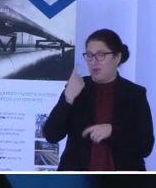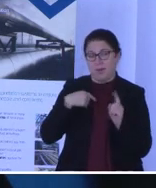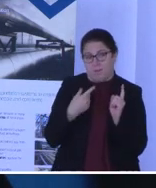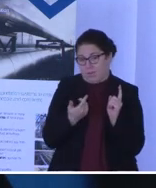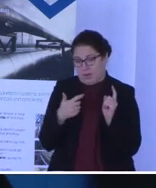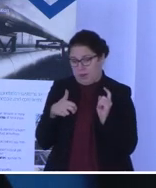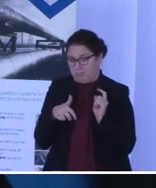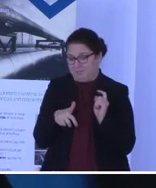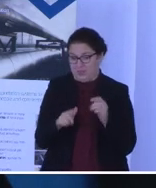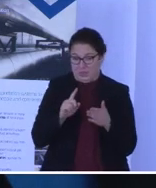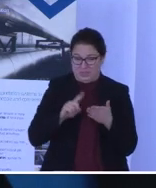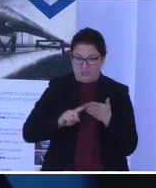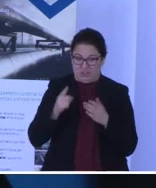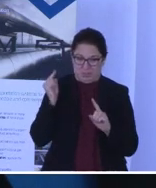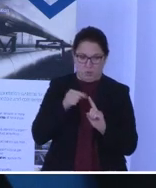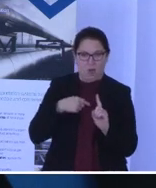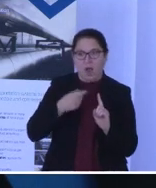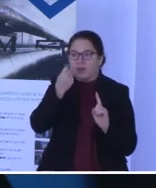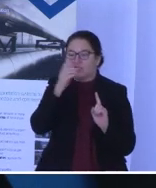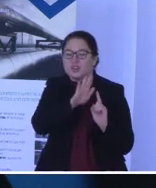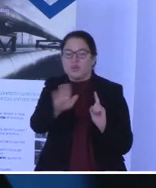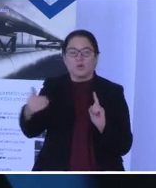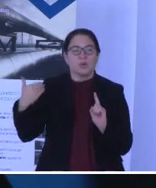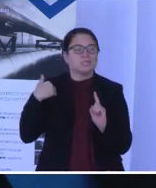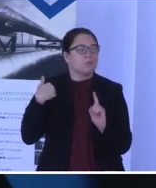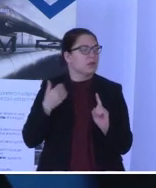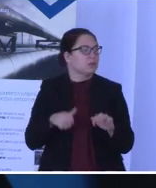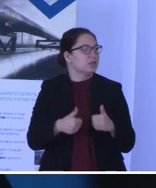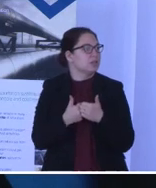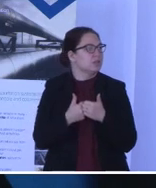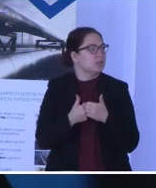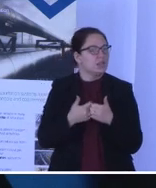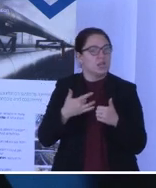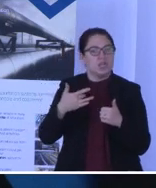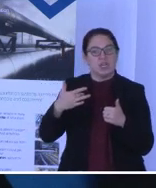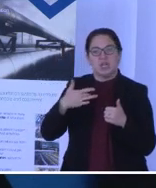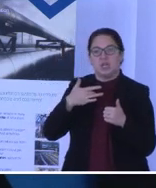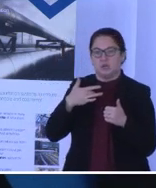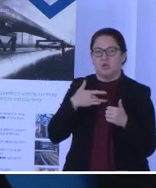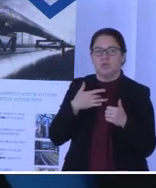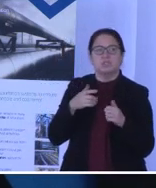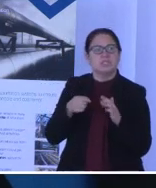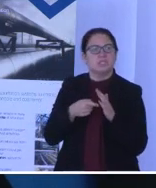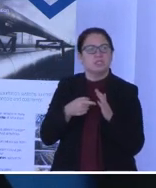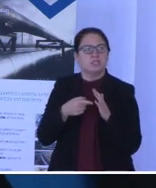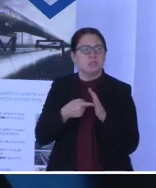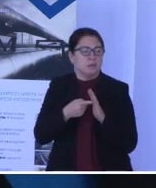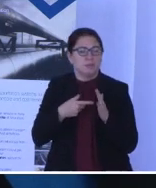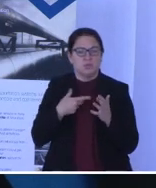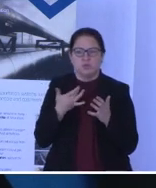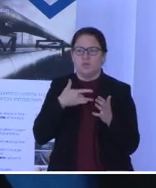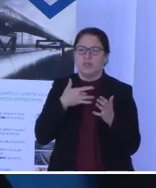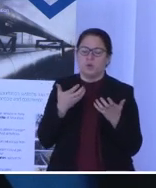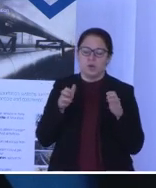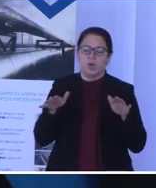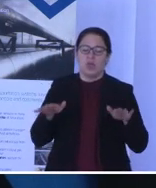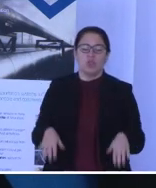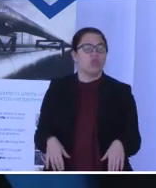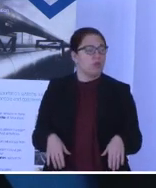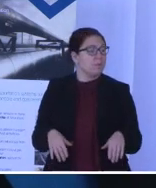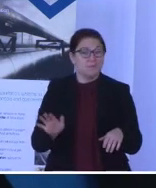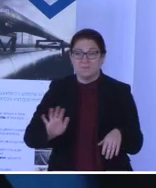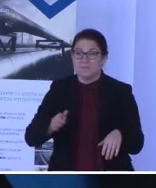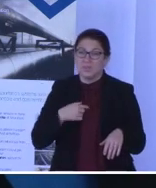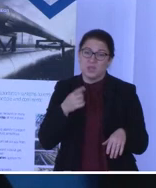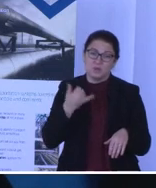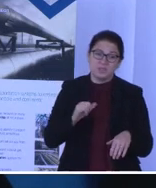how challenging it is to do this and not lose your sense of alertness and mindfulness. And the diligence of the